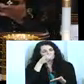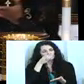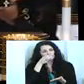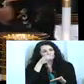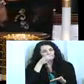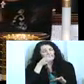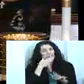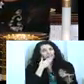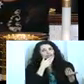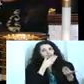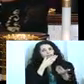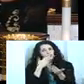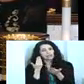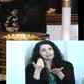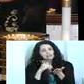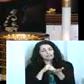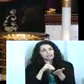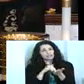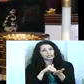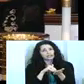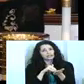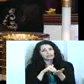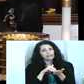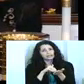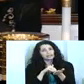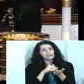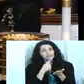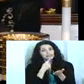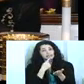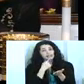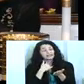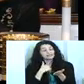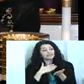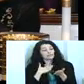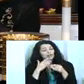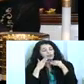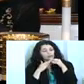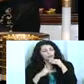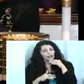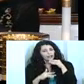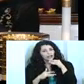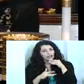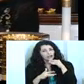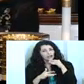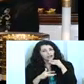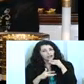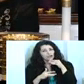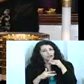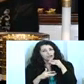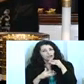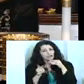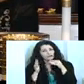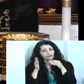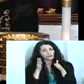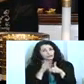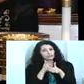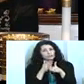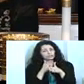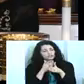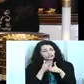he gave thanks again. He said, "This is my blood. It will be shed for you and for